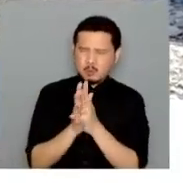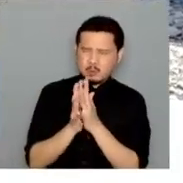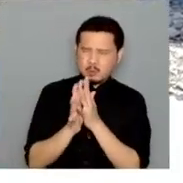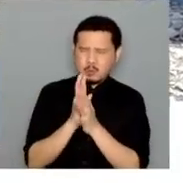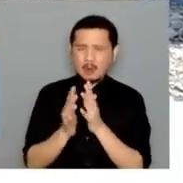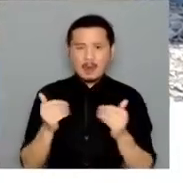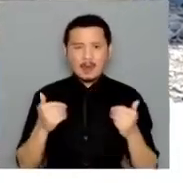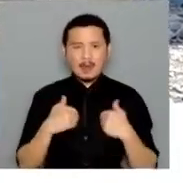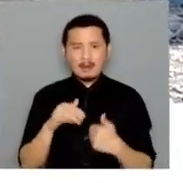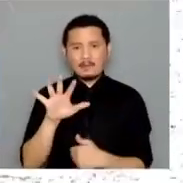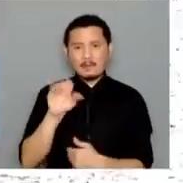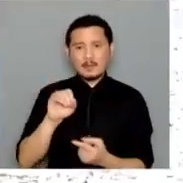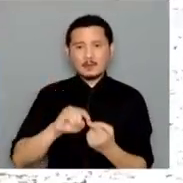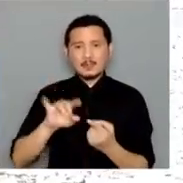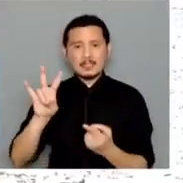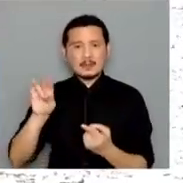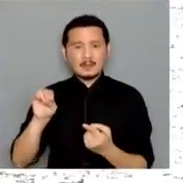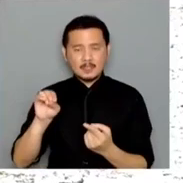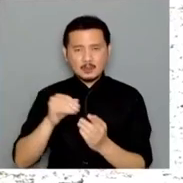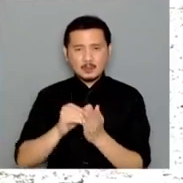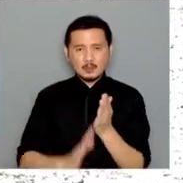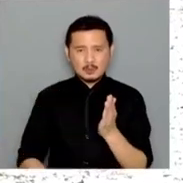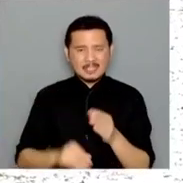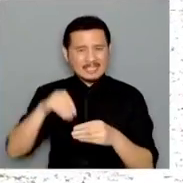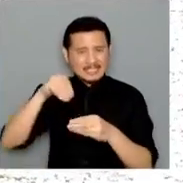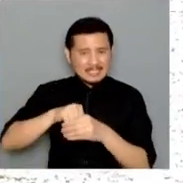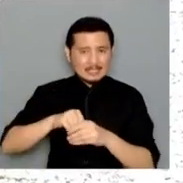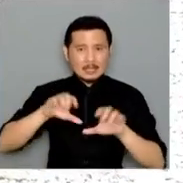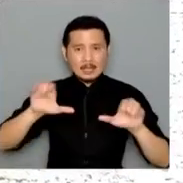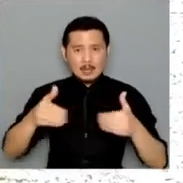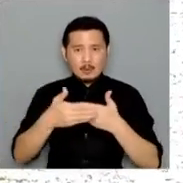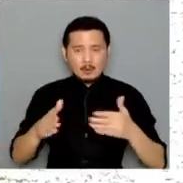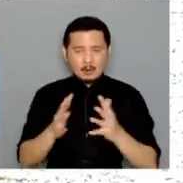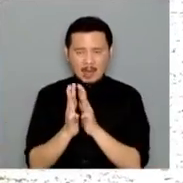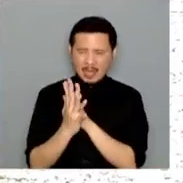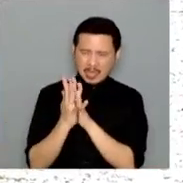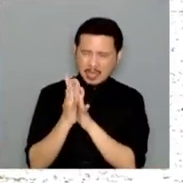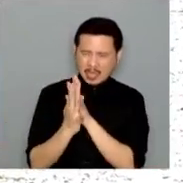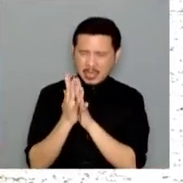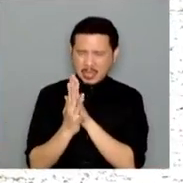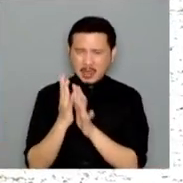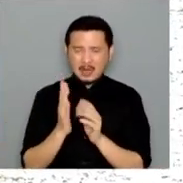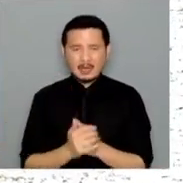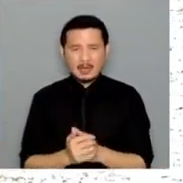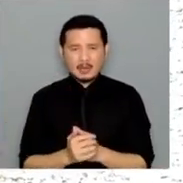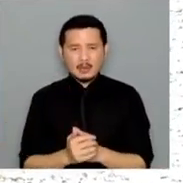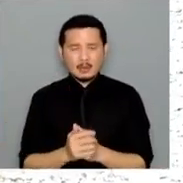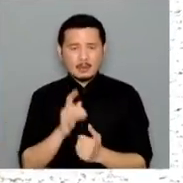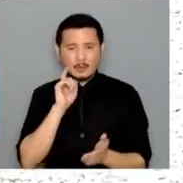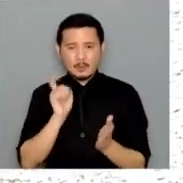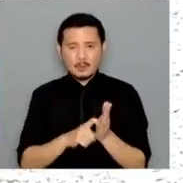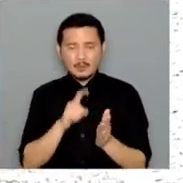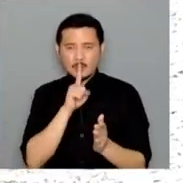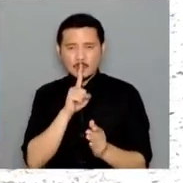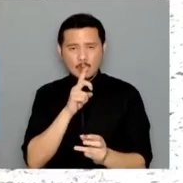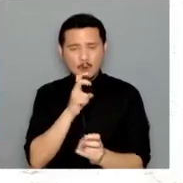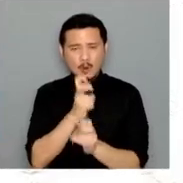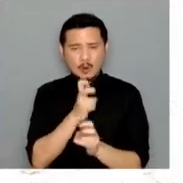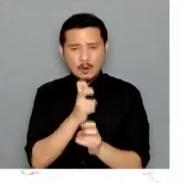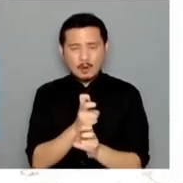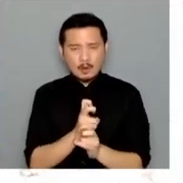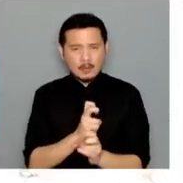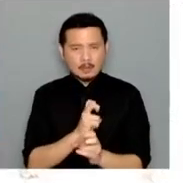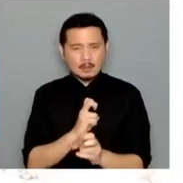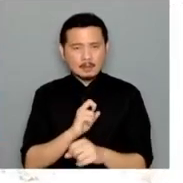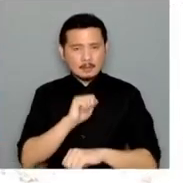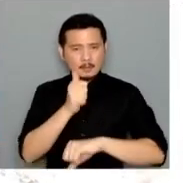70 students that are inside the classroom. So we can really see that there is a bit of a difficulty implementing the social distancing with